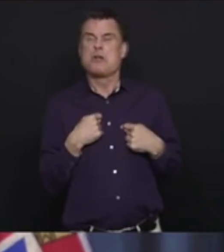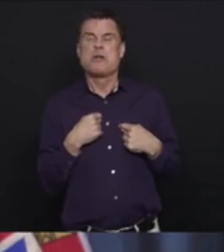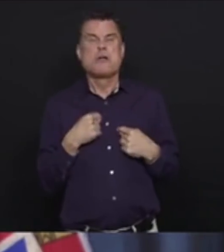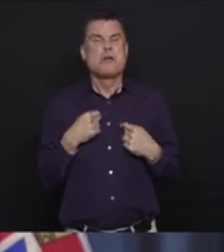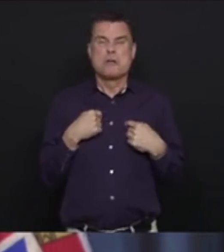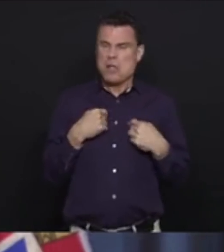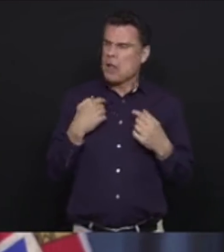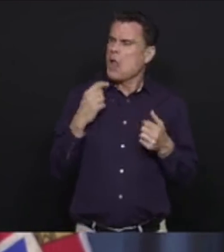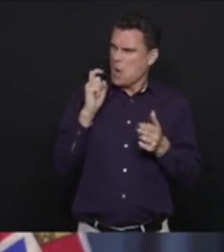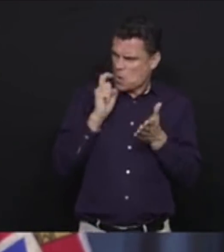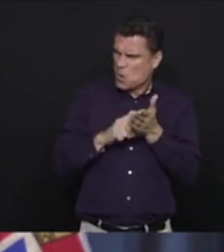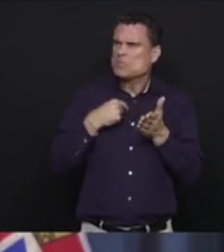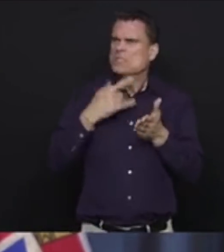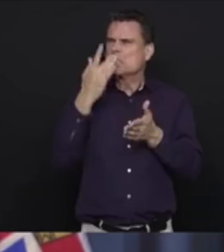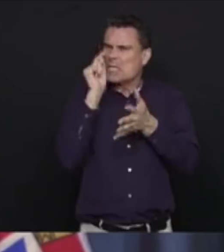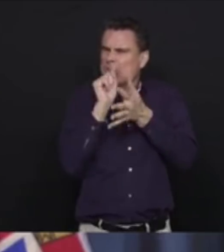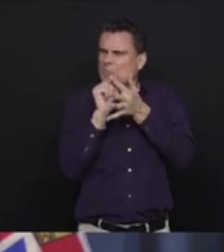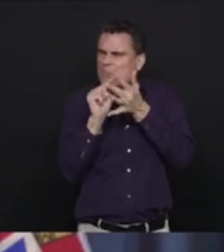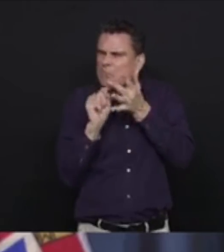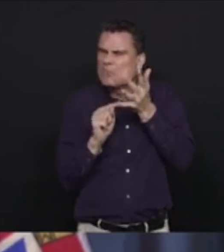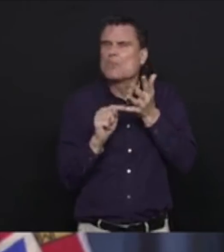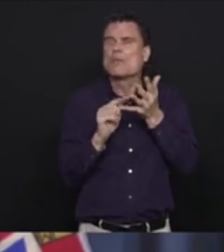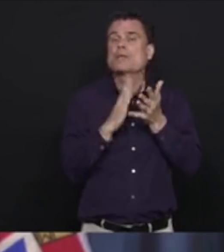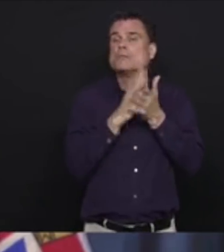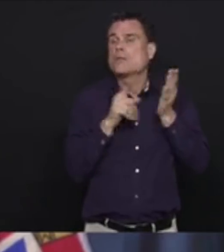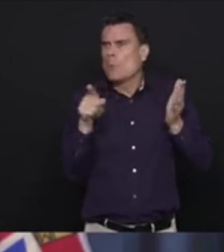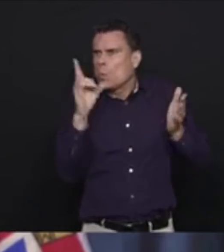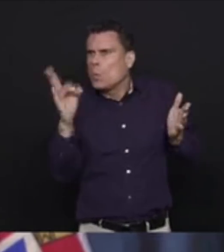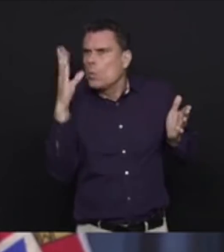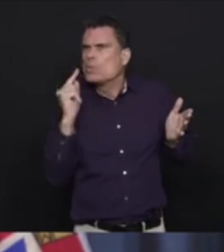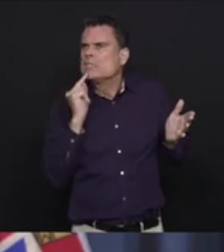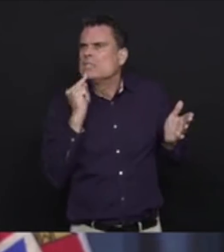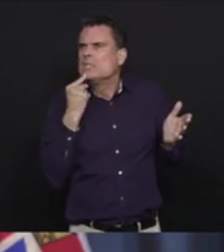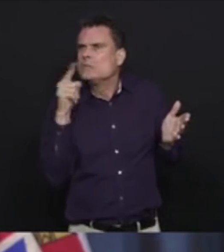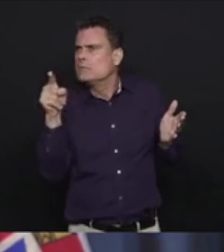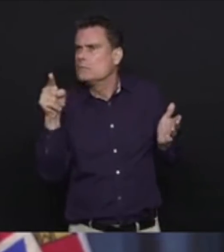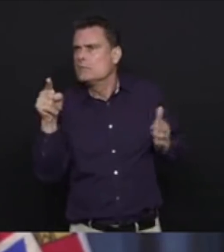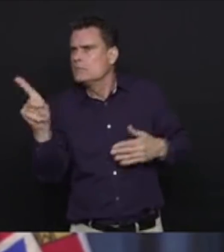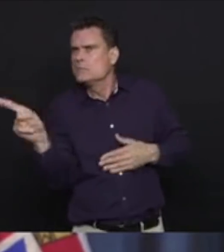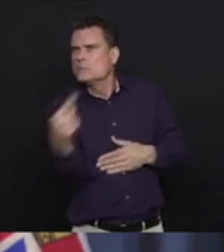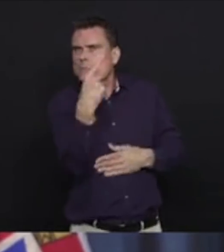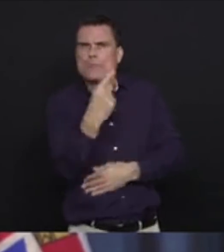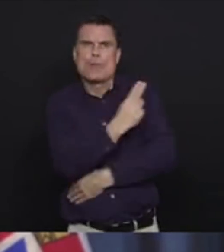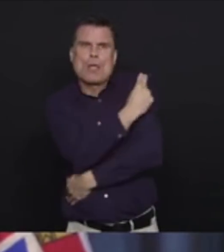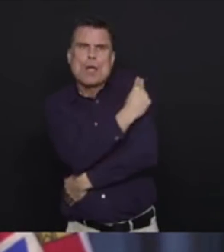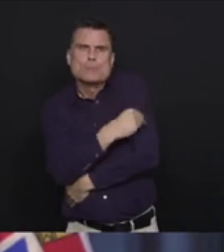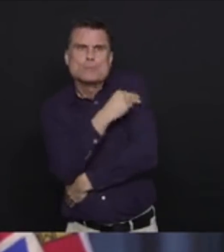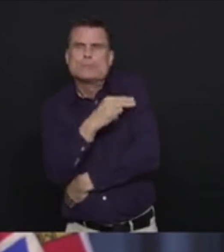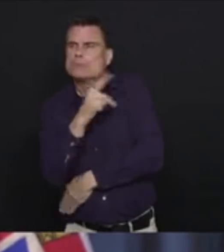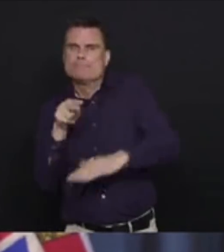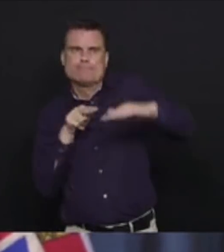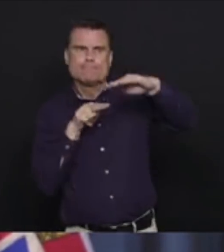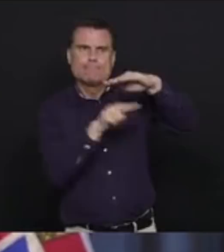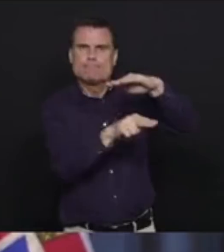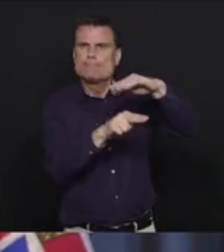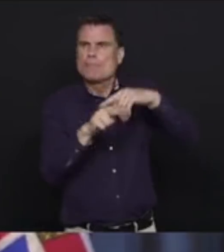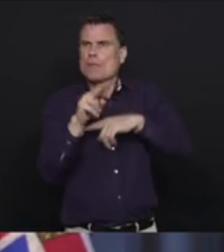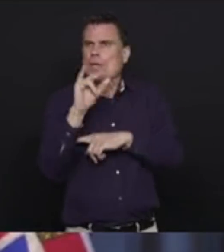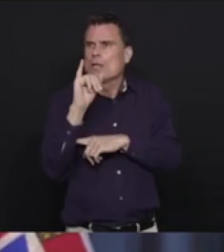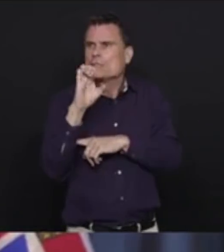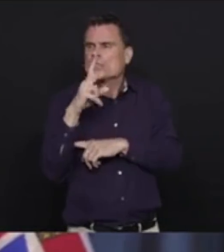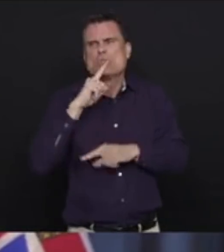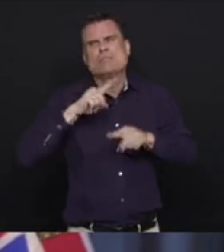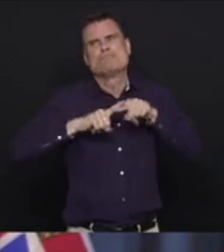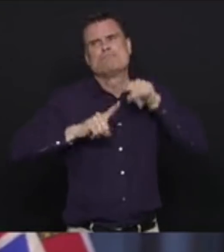those are also ways of estimating how many true cases there might be out there as opposed to those who've been tested and